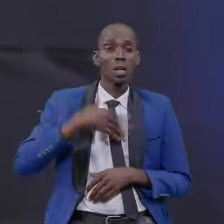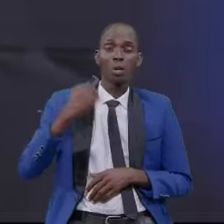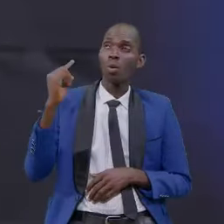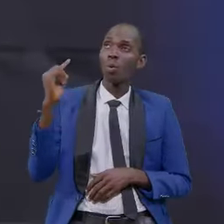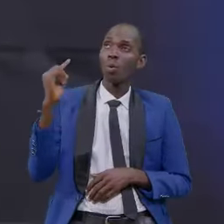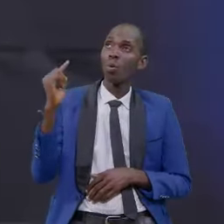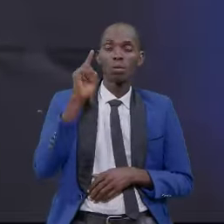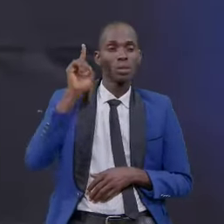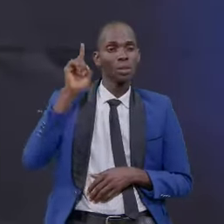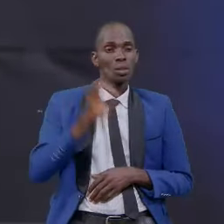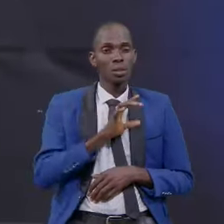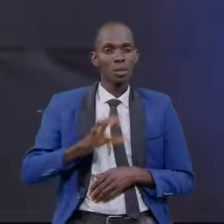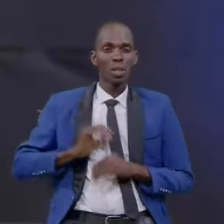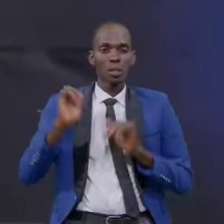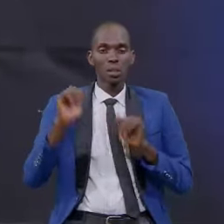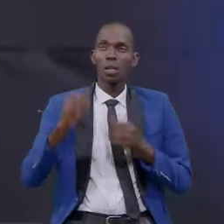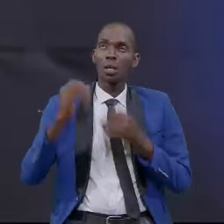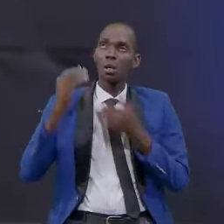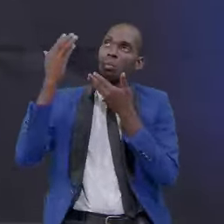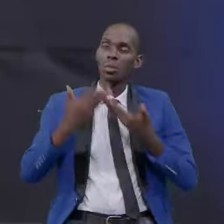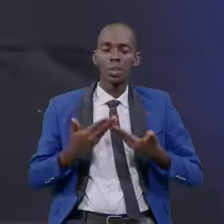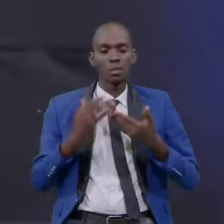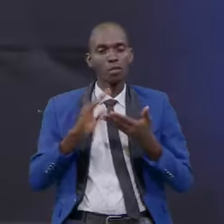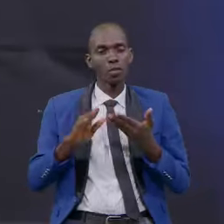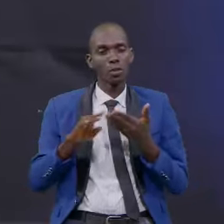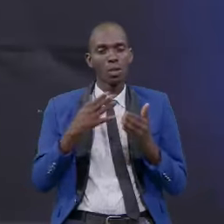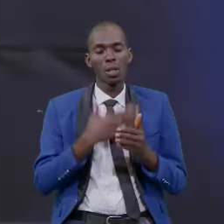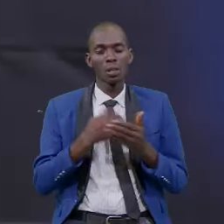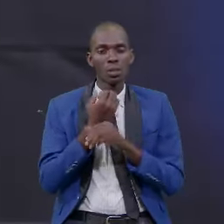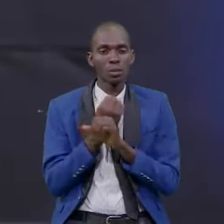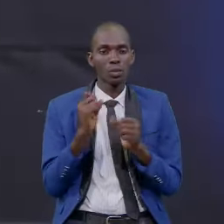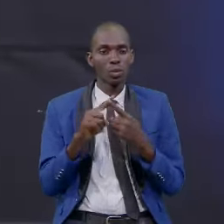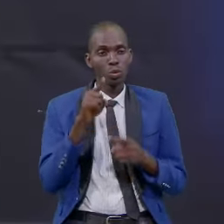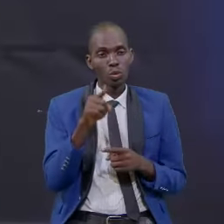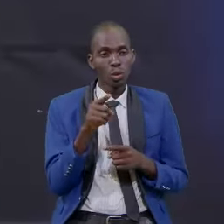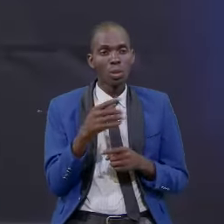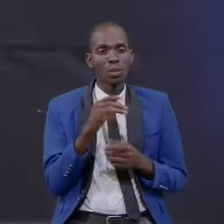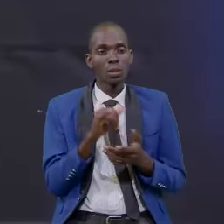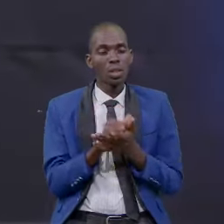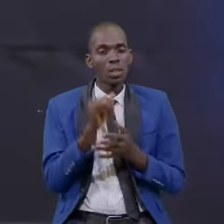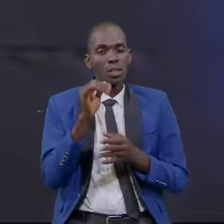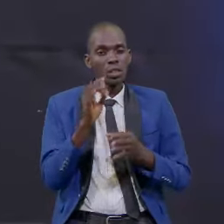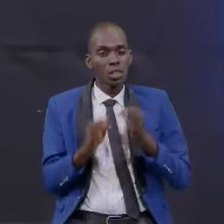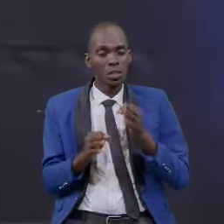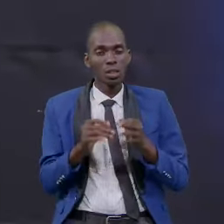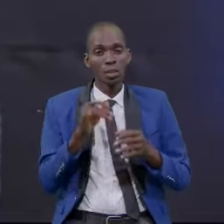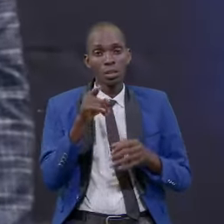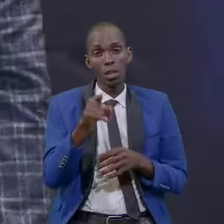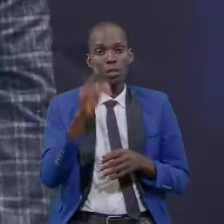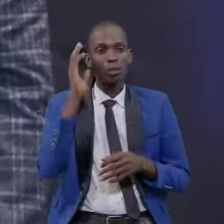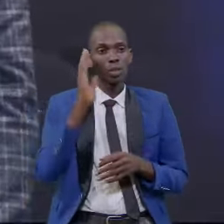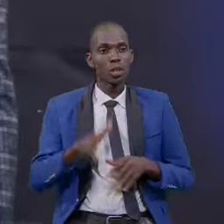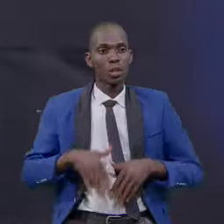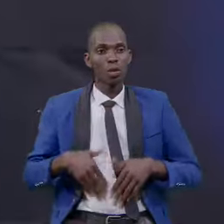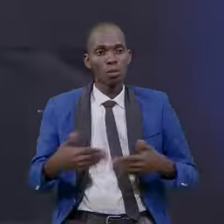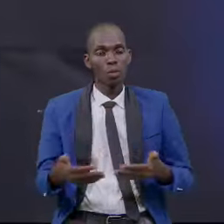bring forgiveness to you and salvation to you, that if thou shalt confess with